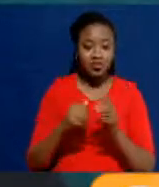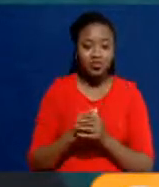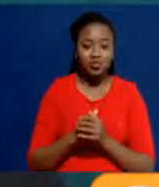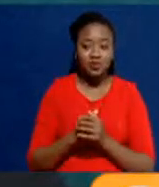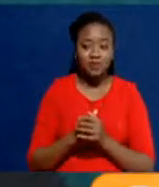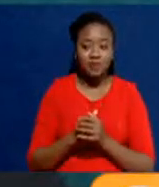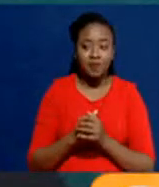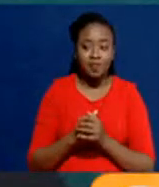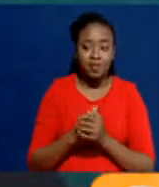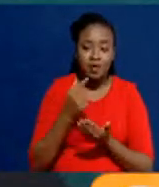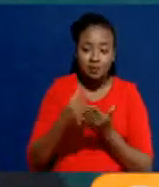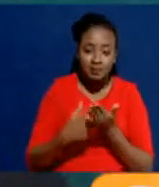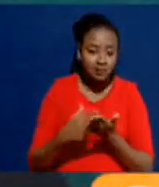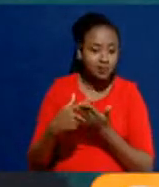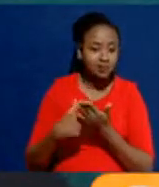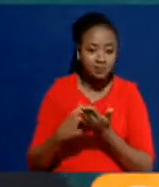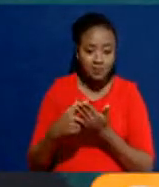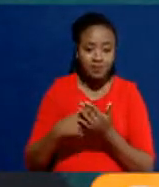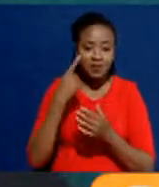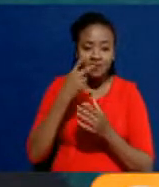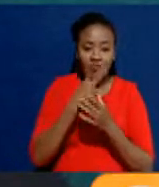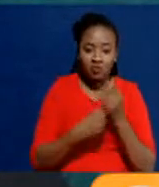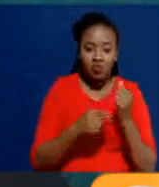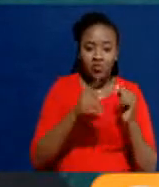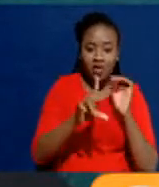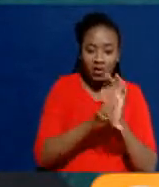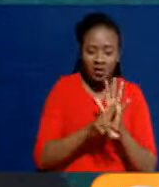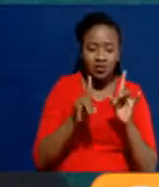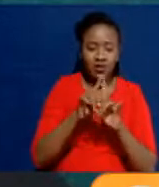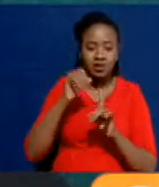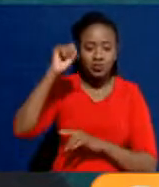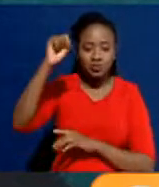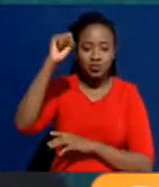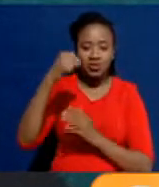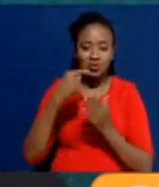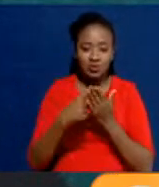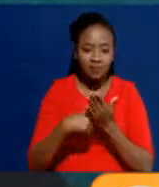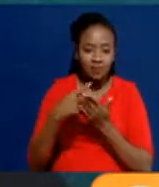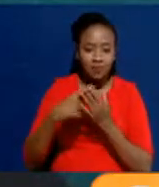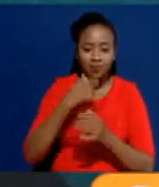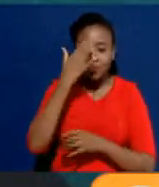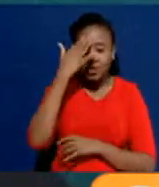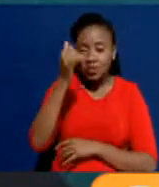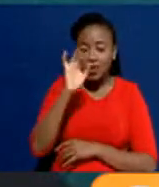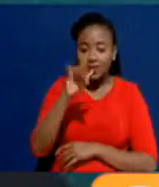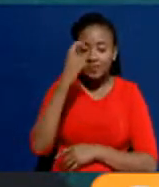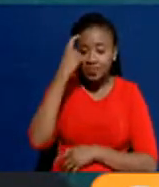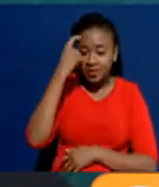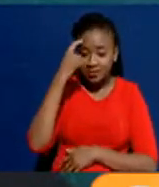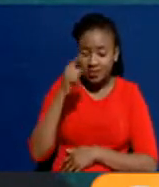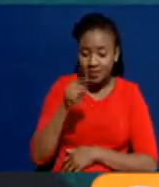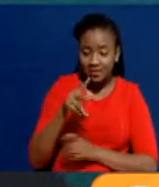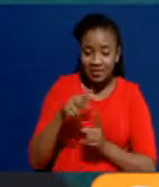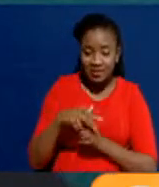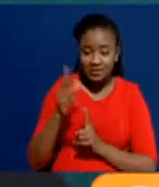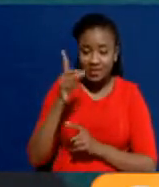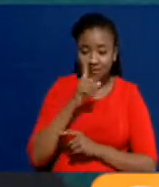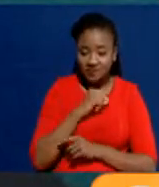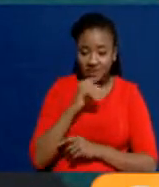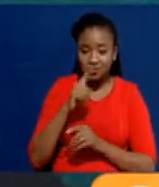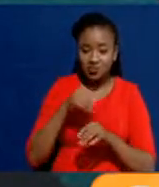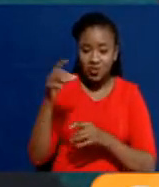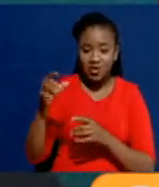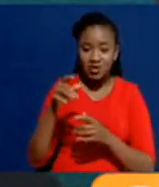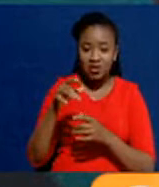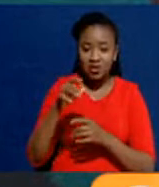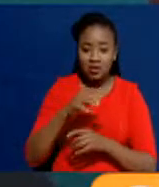dominating the debate out there, both the legal and political debate. Because let us remember that it did not start with the administration of President